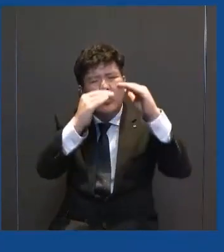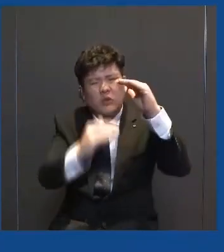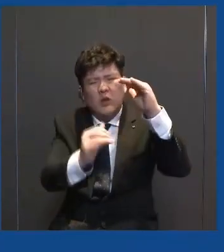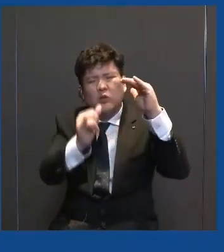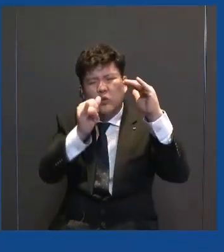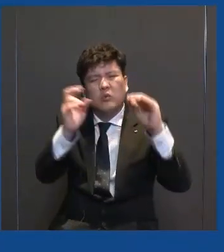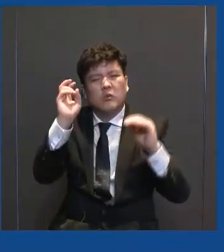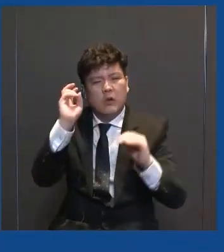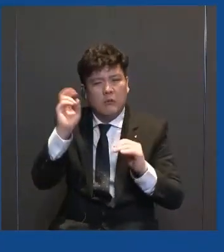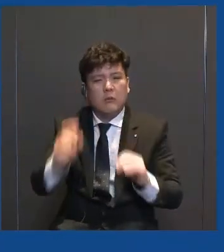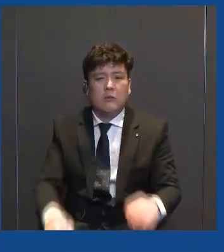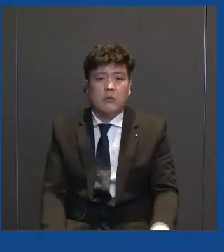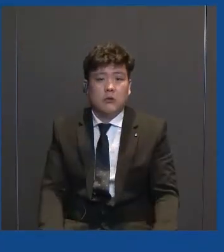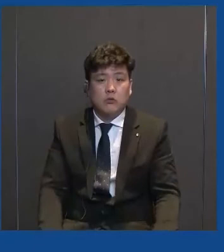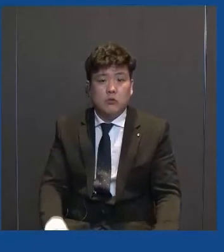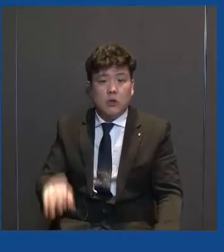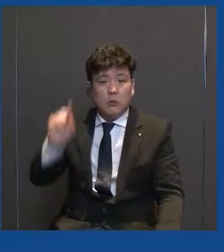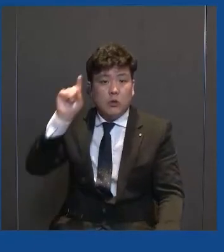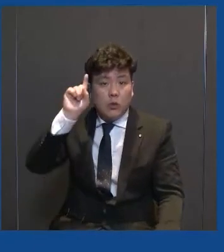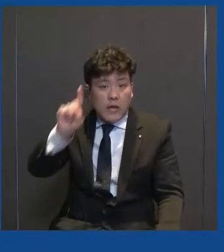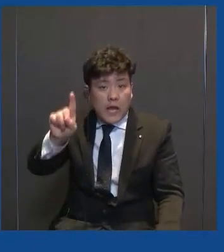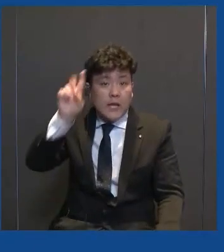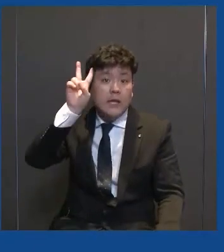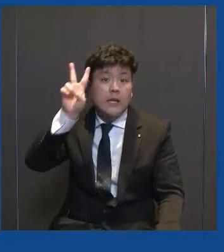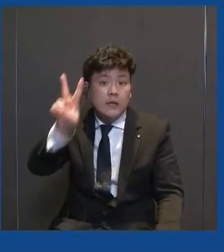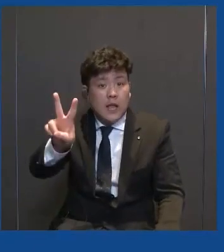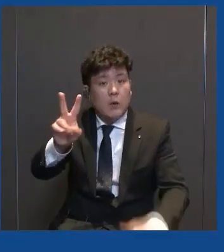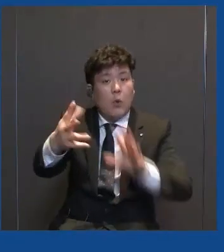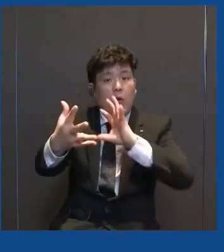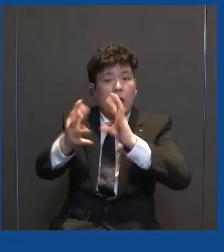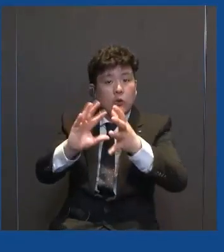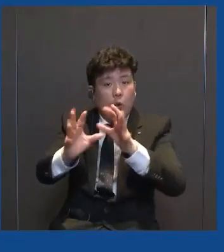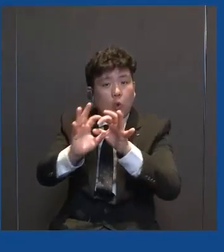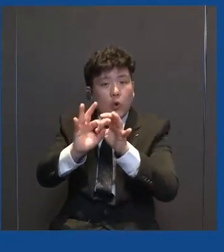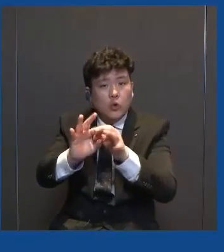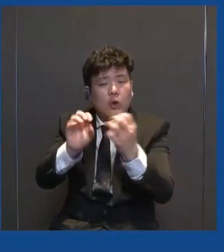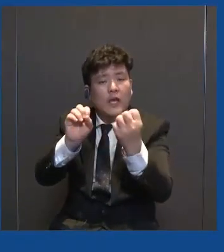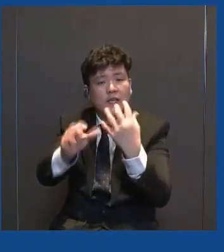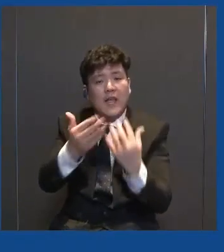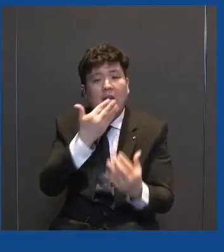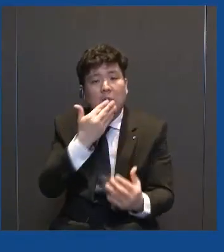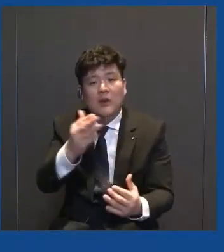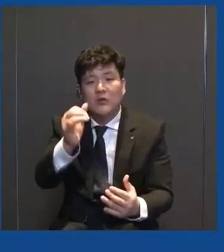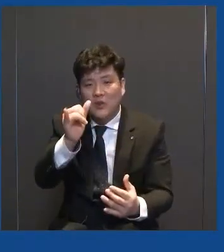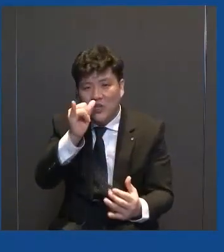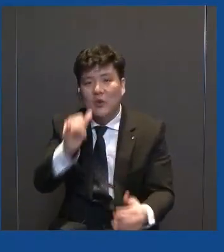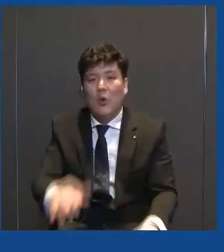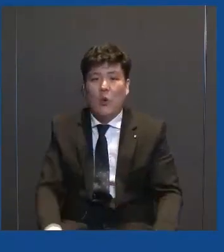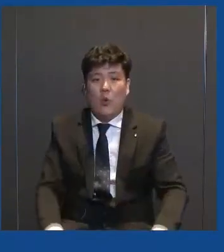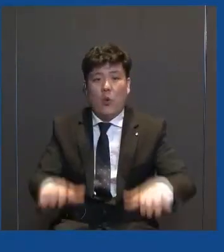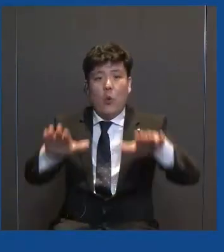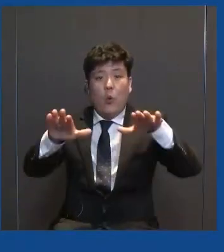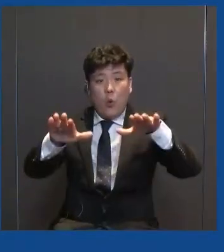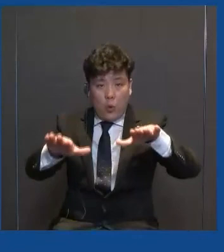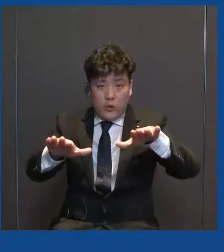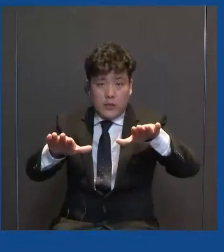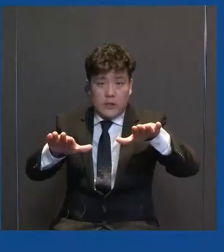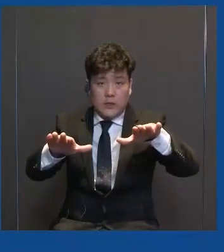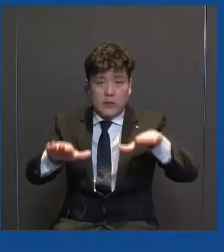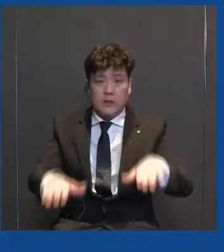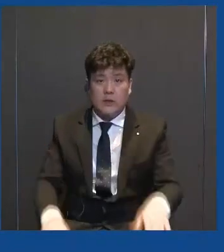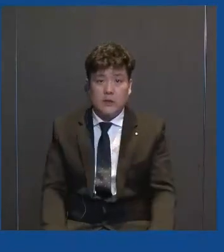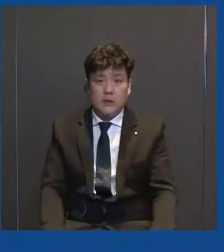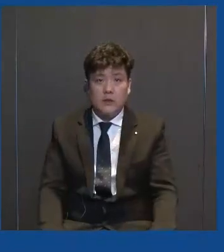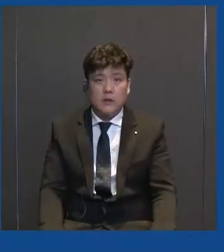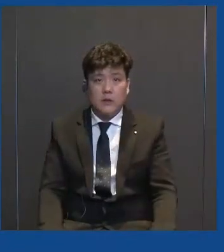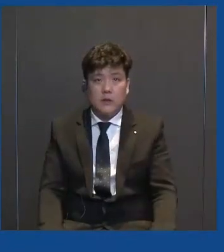easy answers at this point. And also there would be continuous discussions into tomorrow and the next.